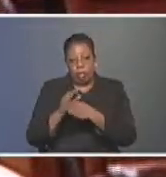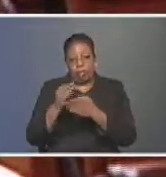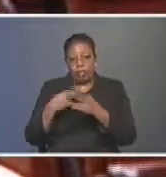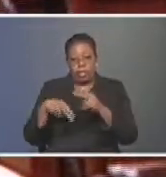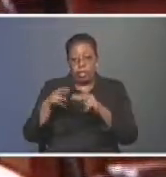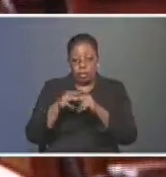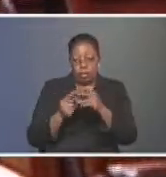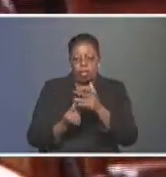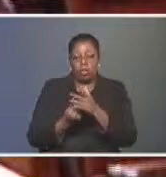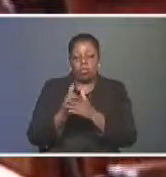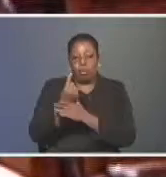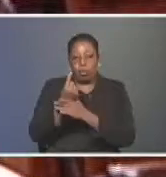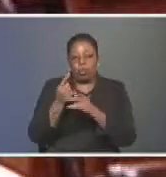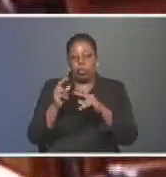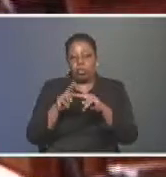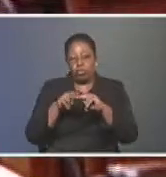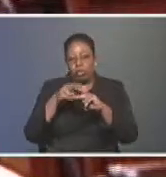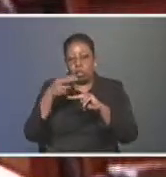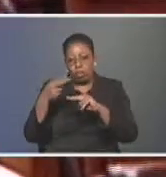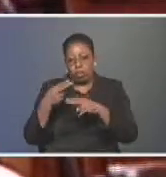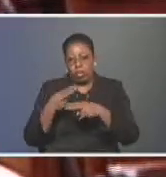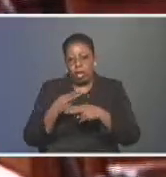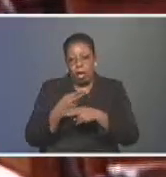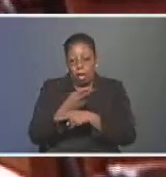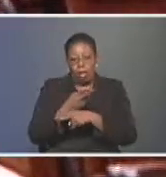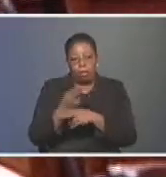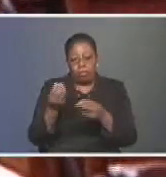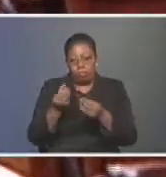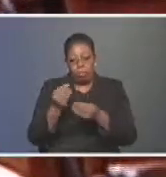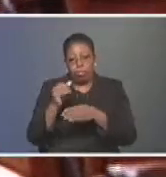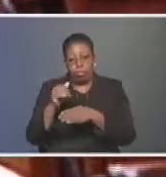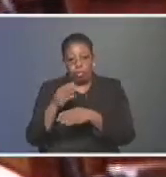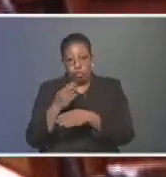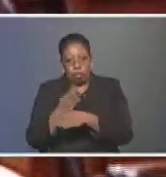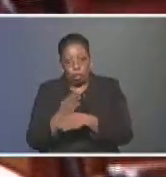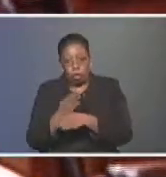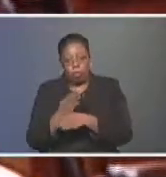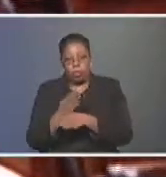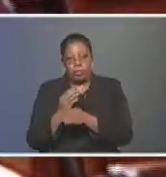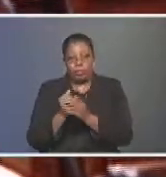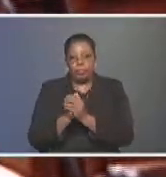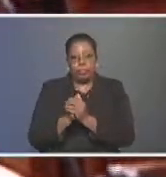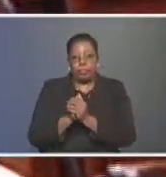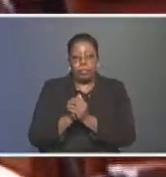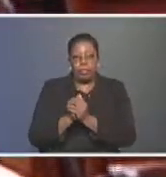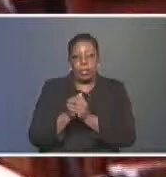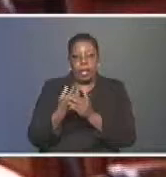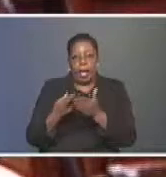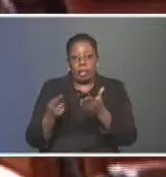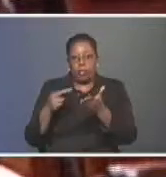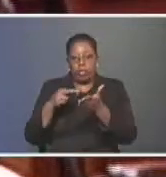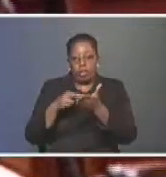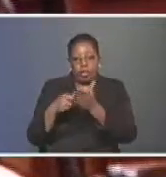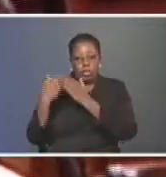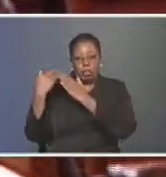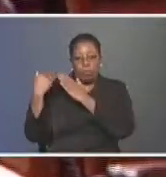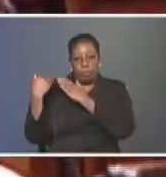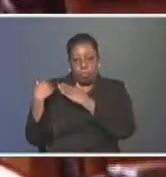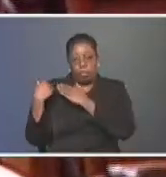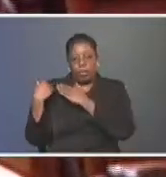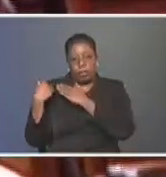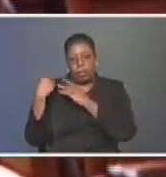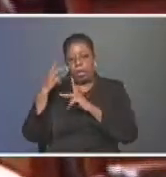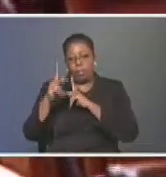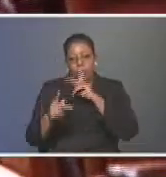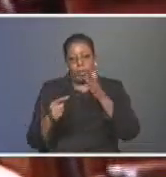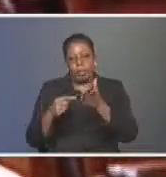to sufficiently reduce unemployment, enhance living standards, and return the burden of public death